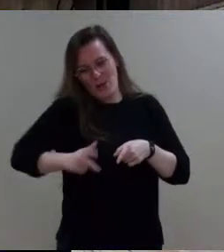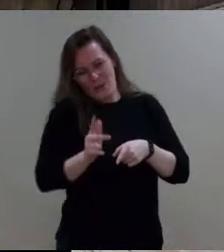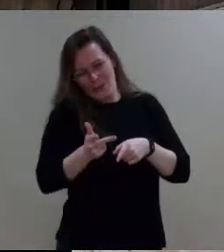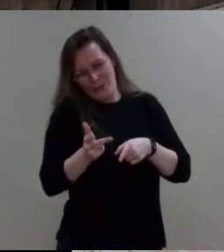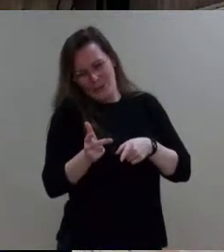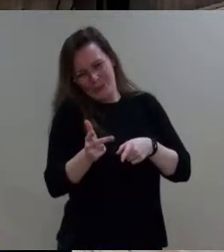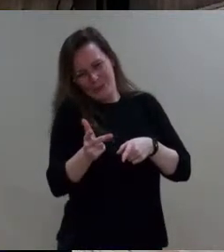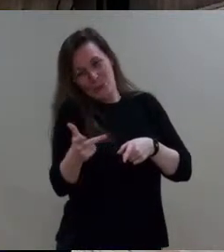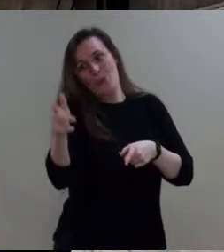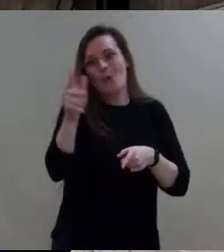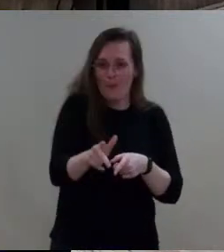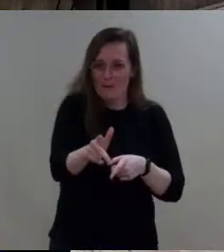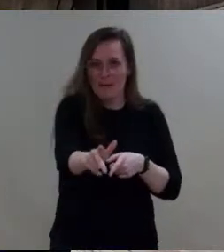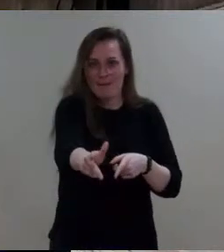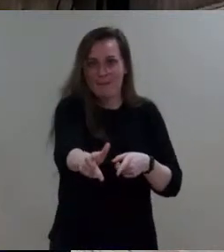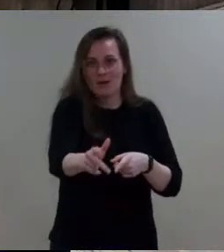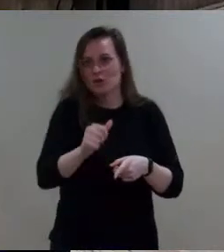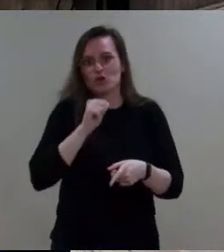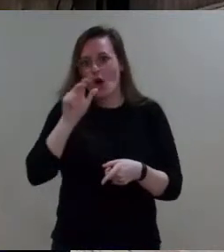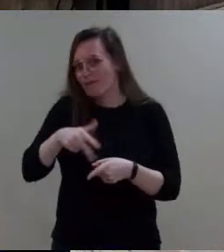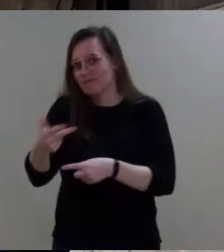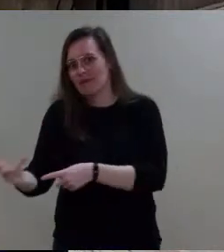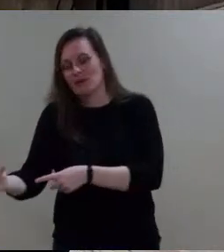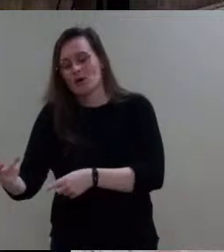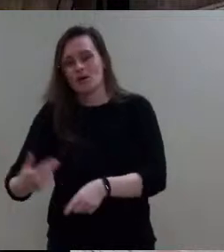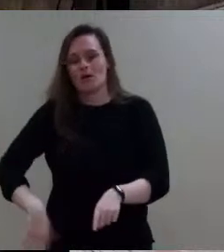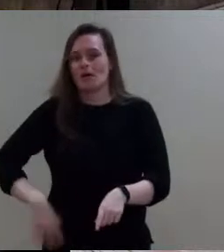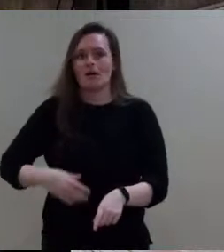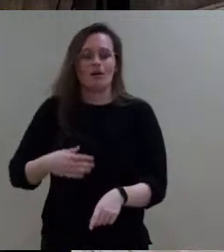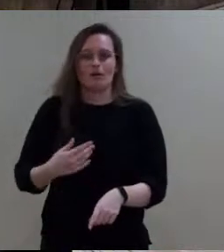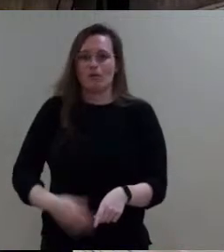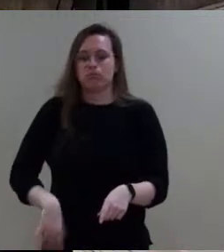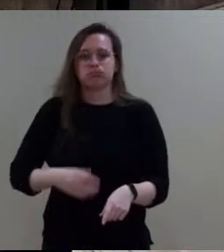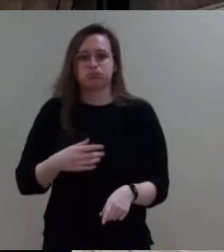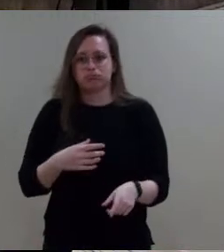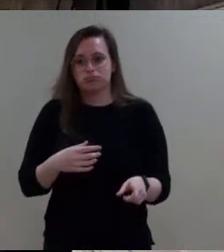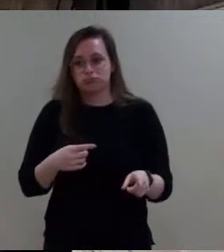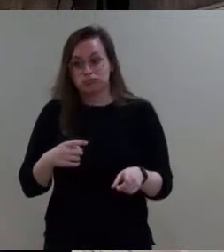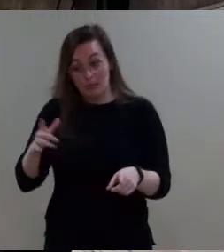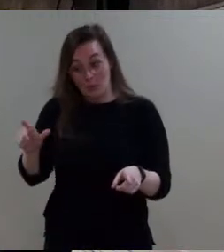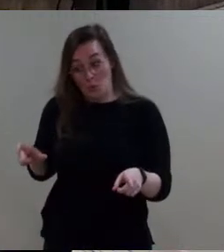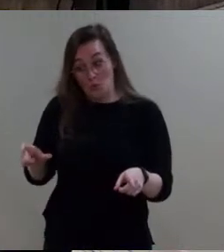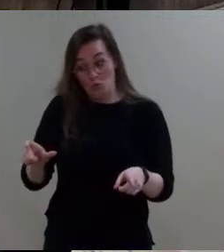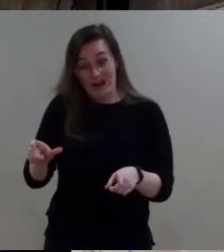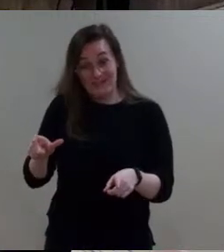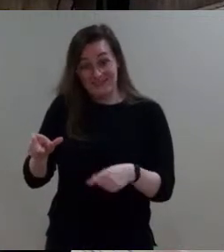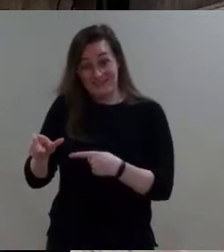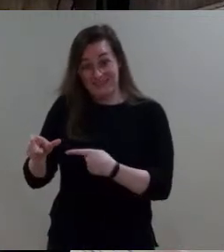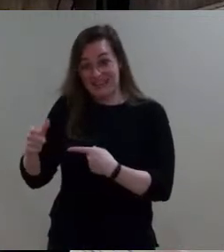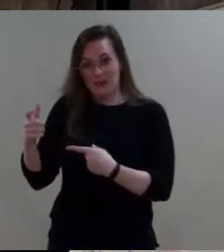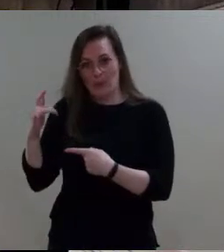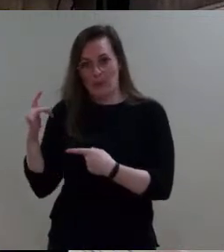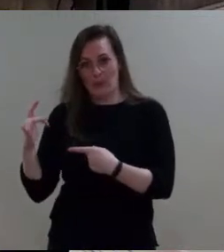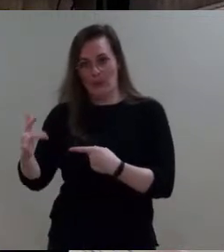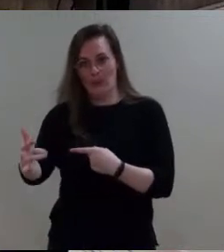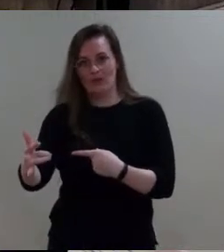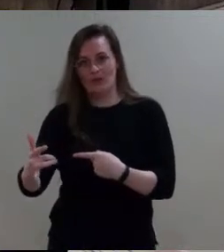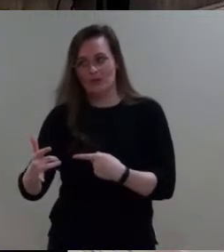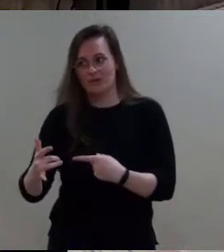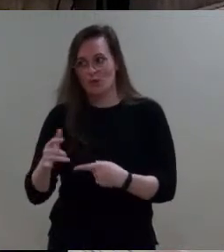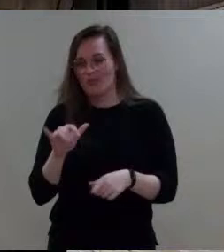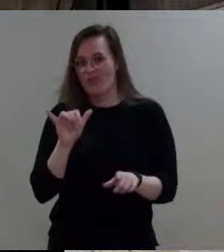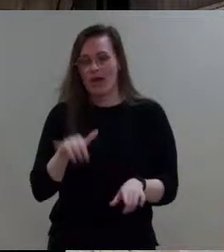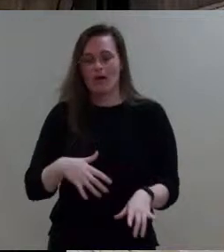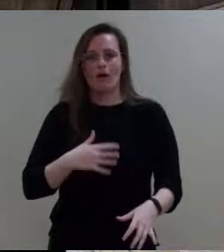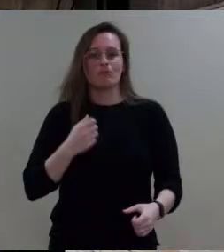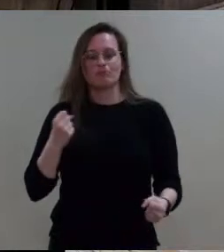flipping to its roof, and there was nothing coming to our right. So after that, I was kind of, well, I don't know what'll happen after this. It can't